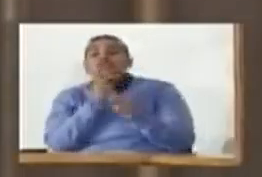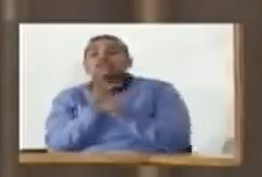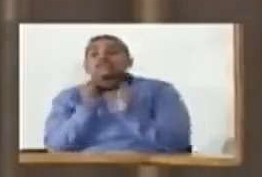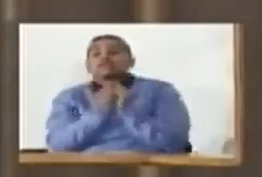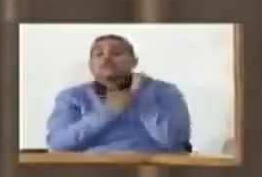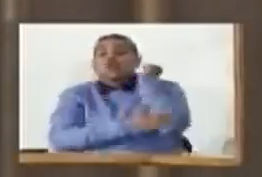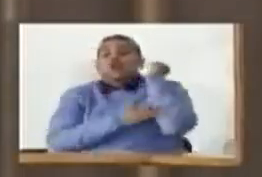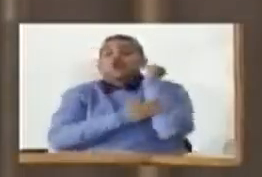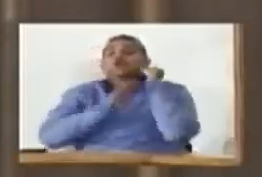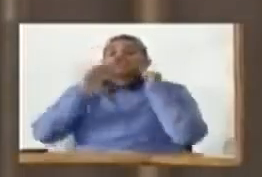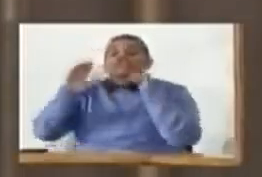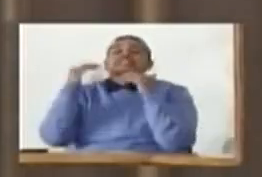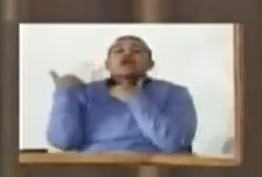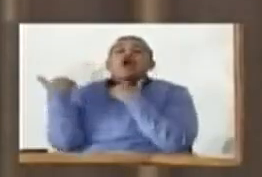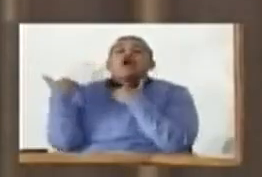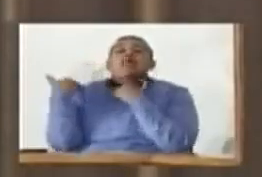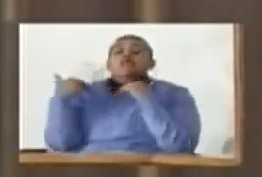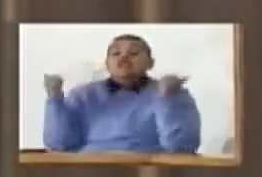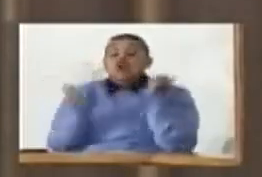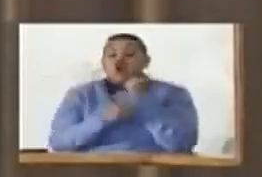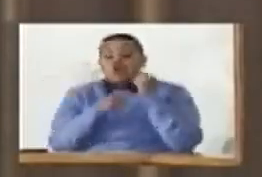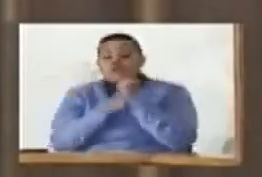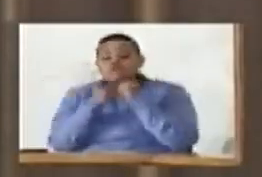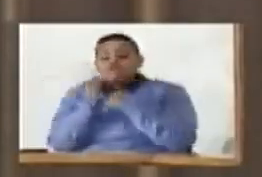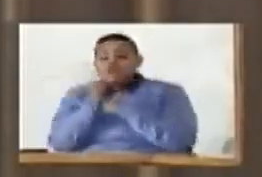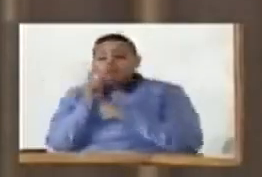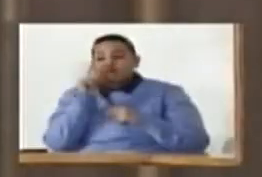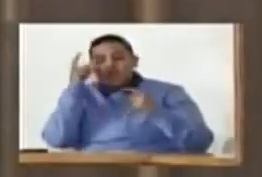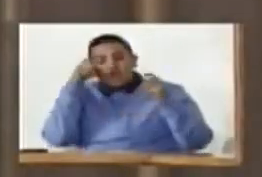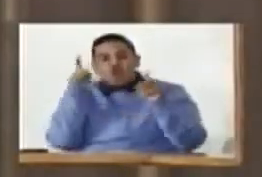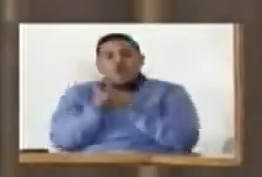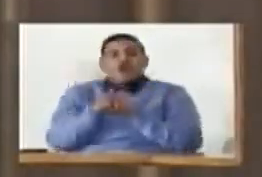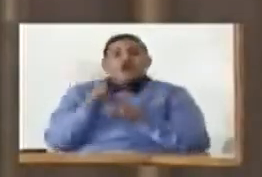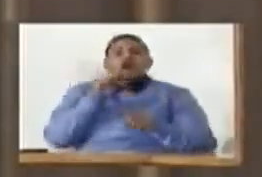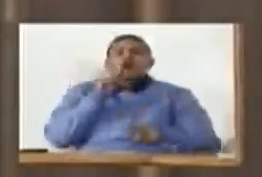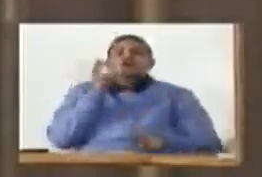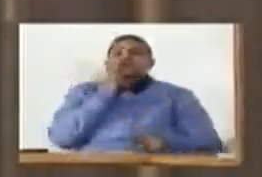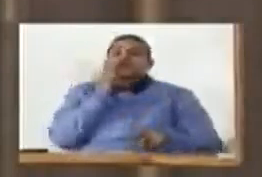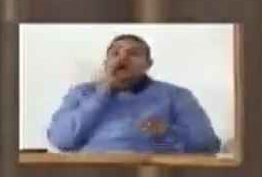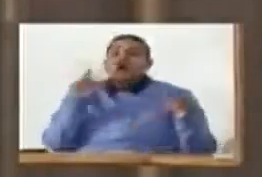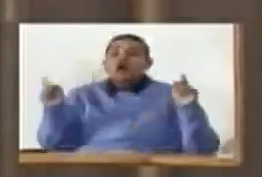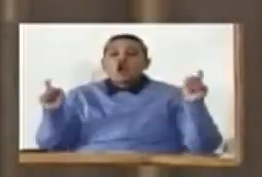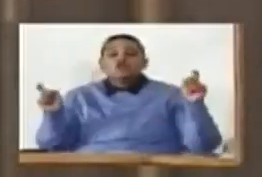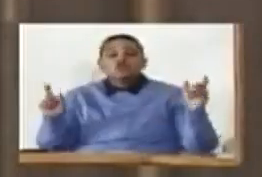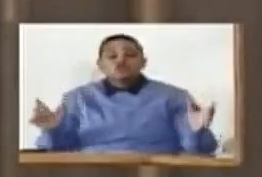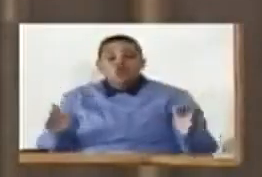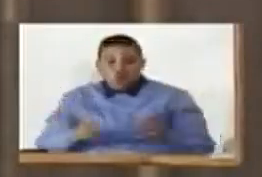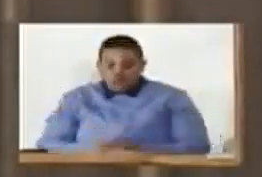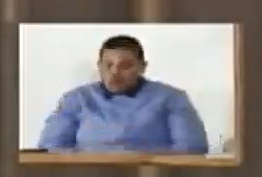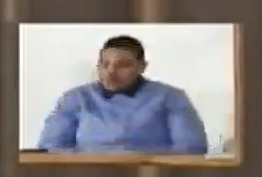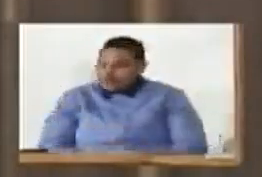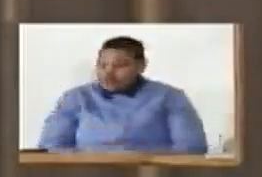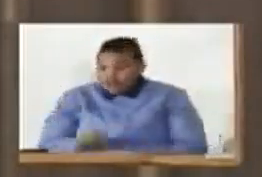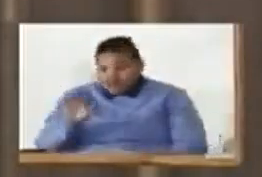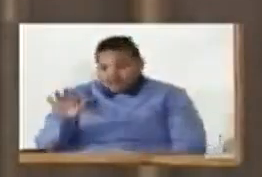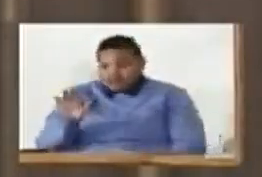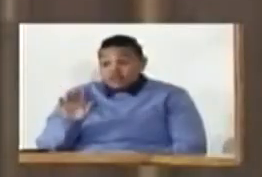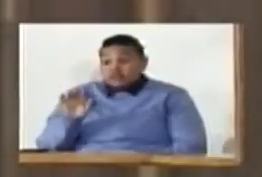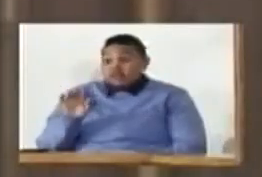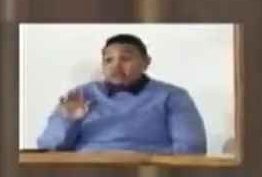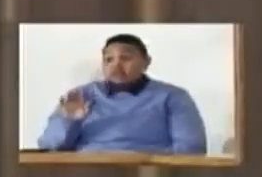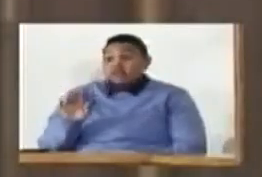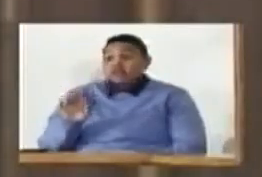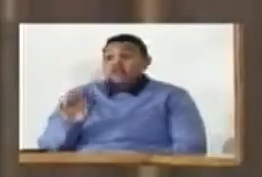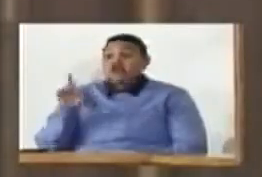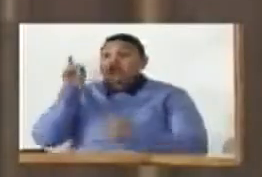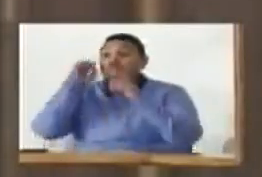country's obligations under the Framework Convention on Tobacco Control. The objective of this